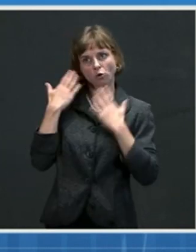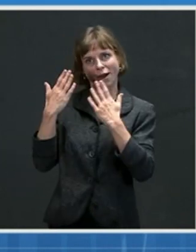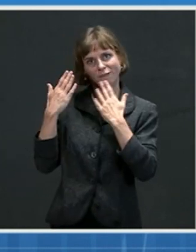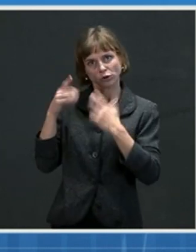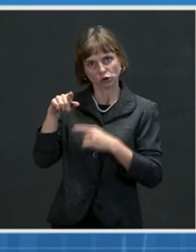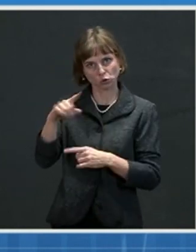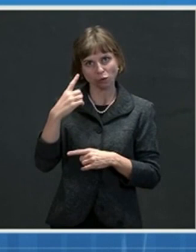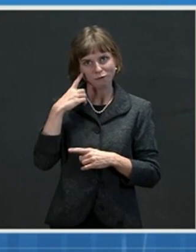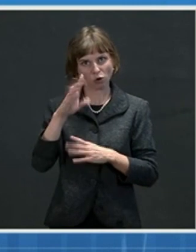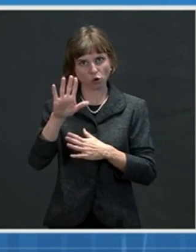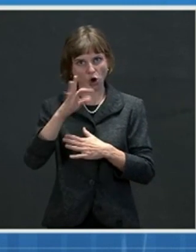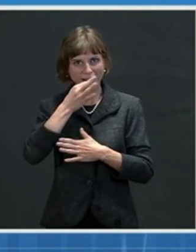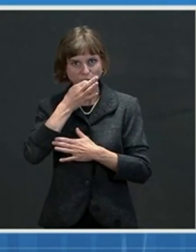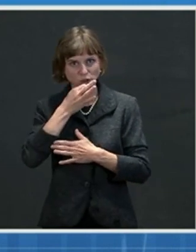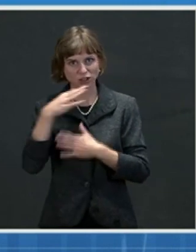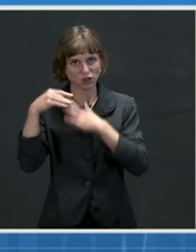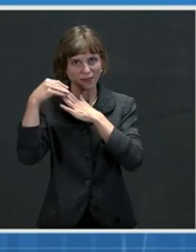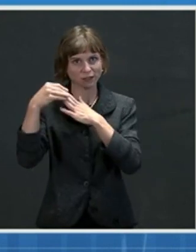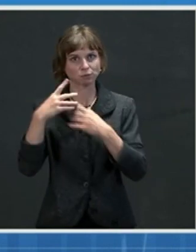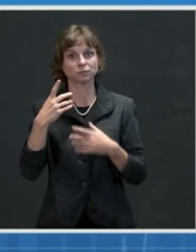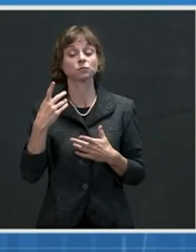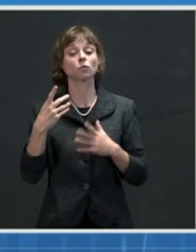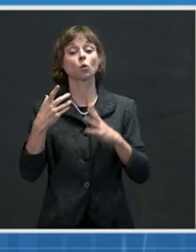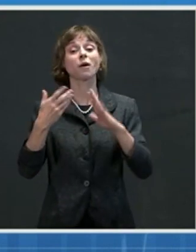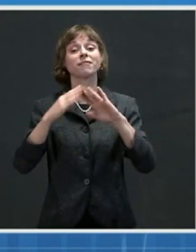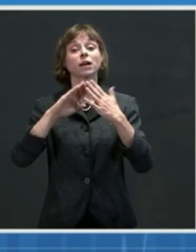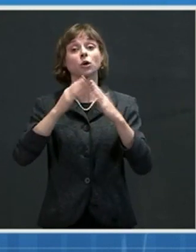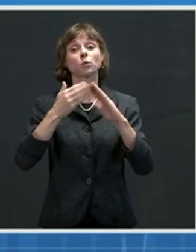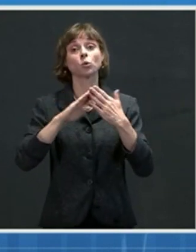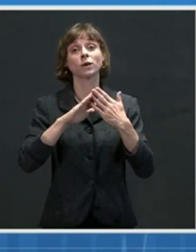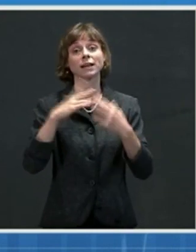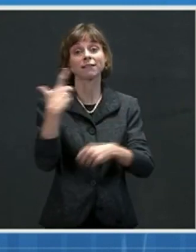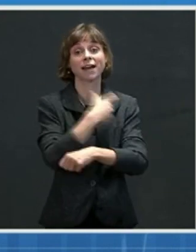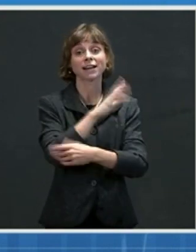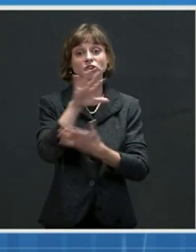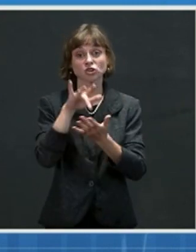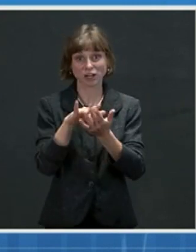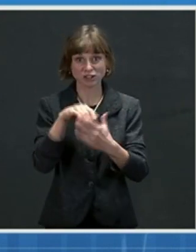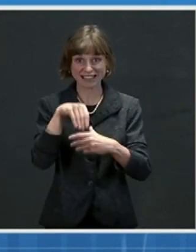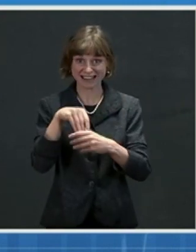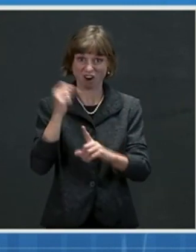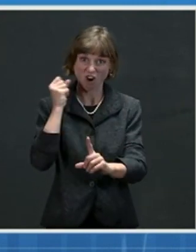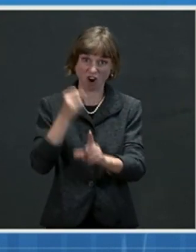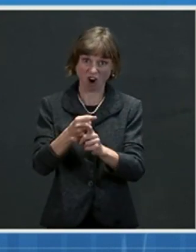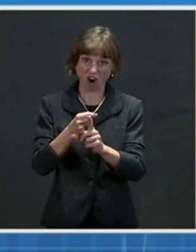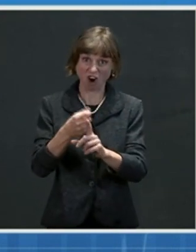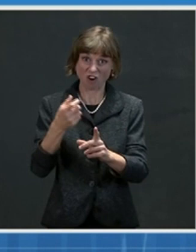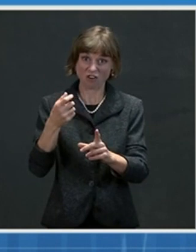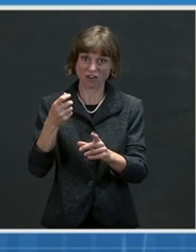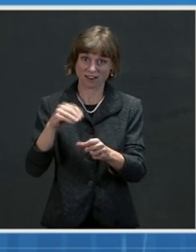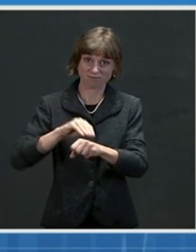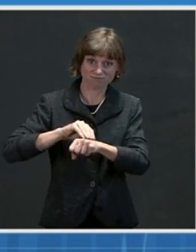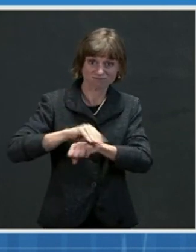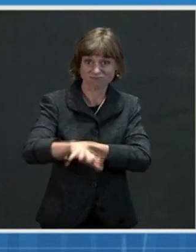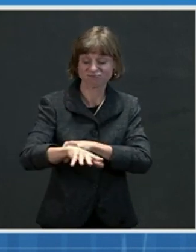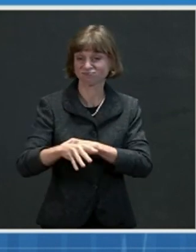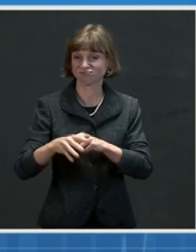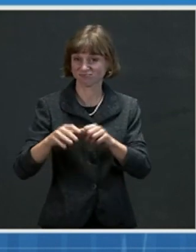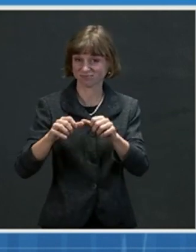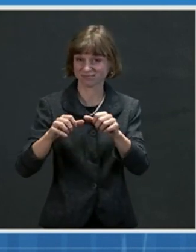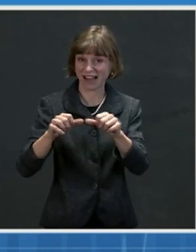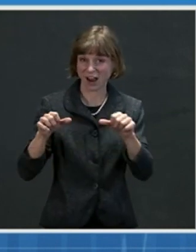community vaccination centers located in the hardest hit areas, mobile units, the Community Health Center program we announced